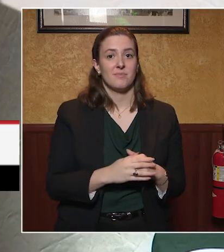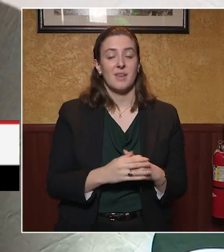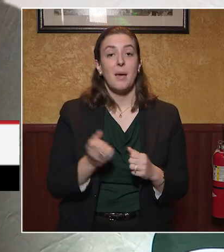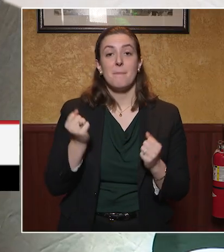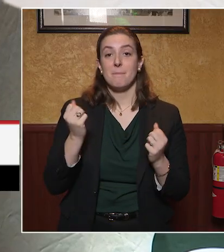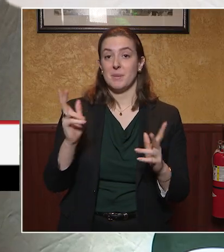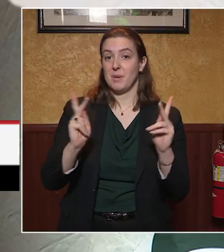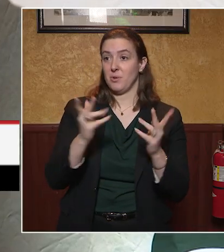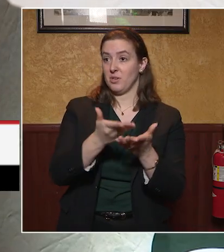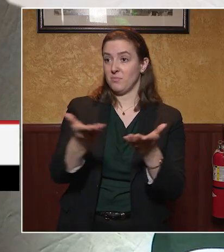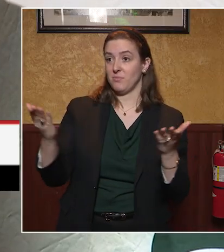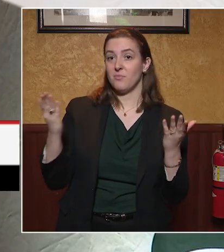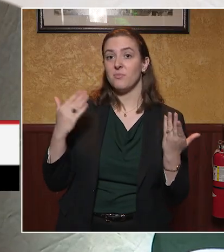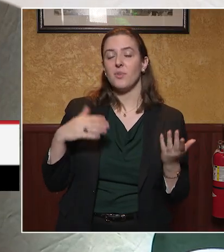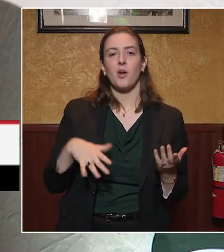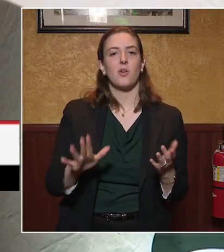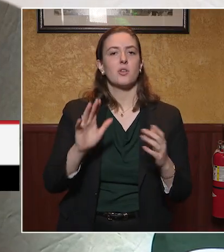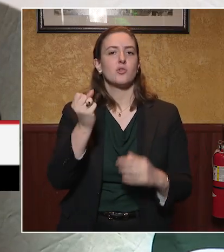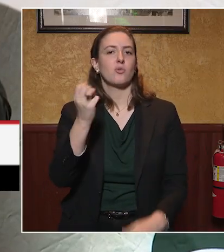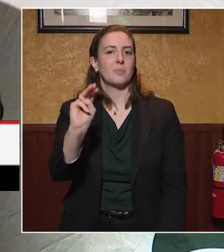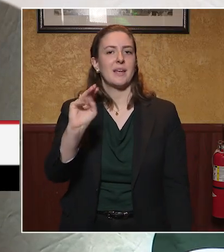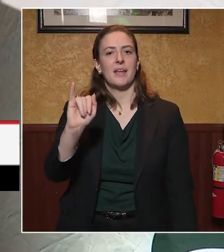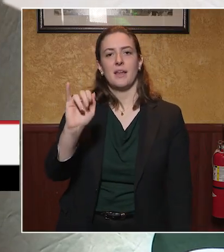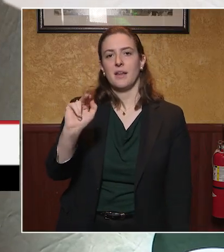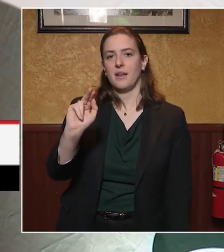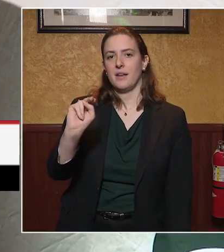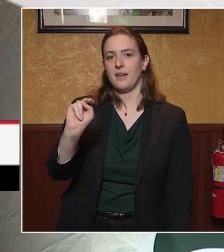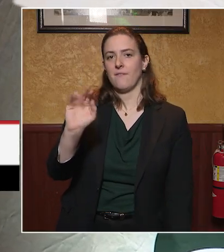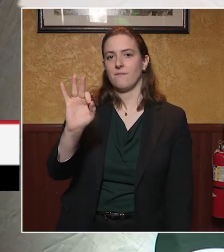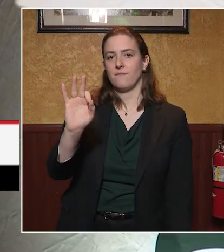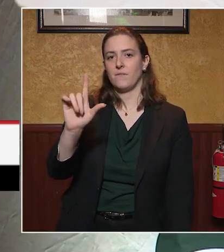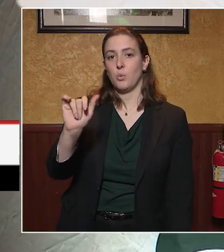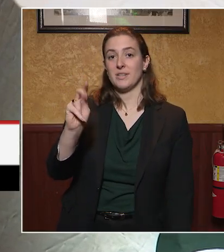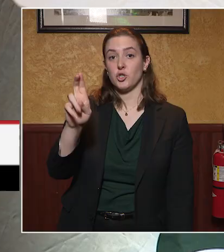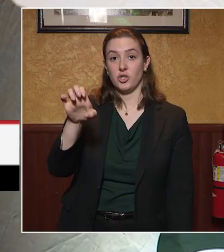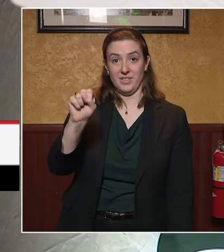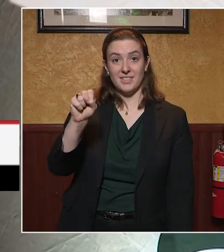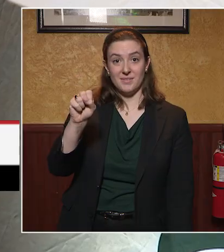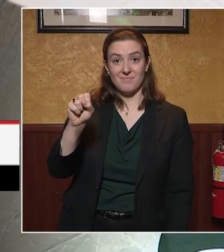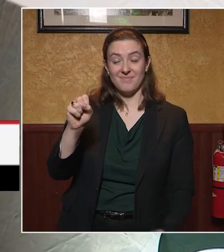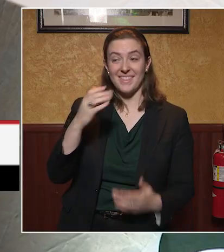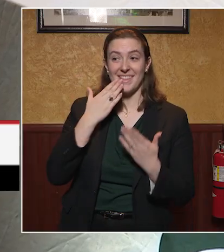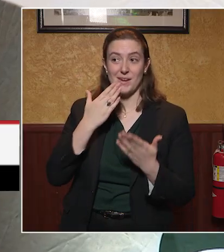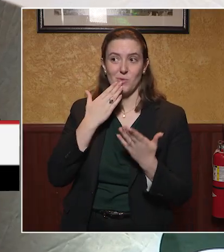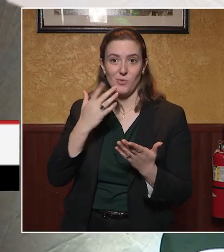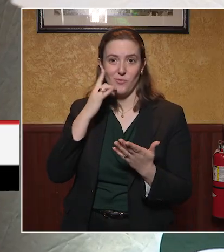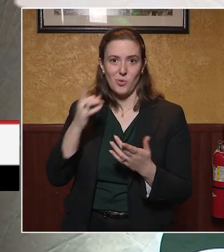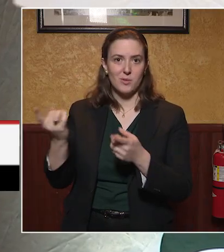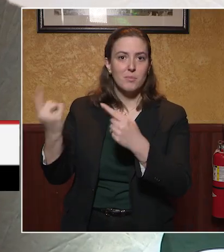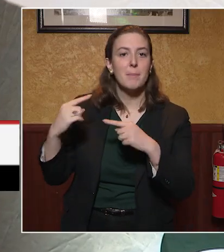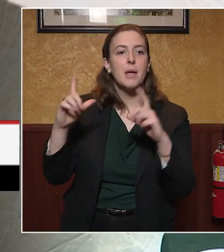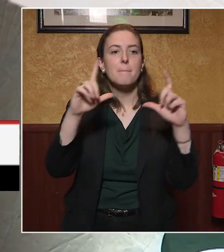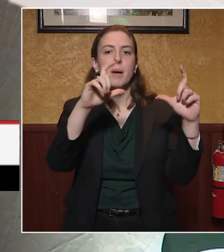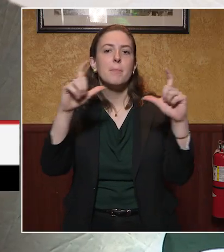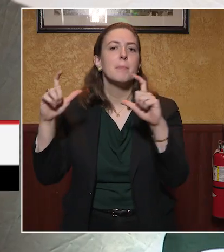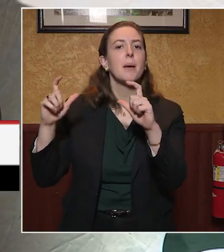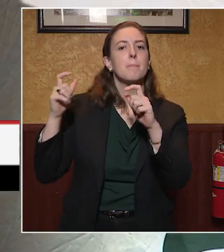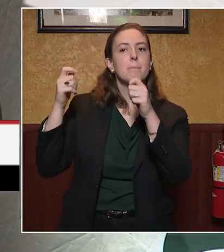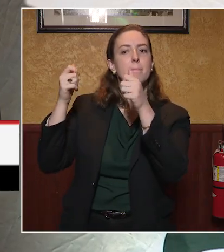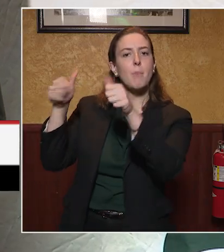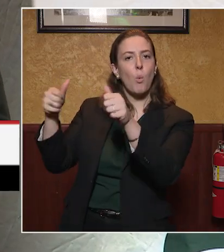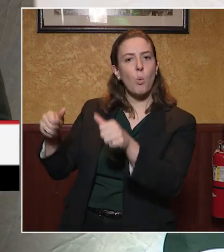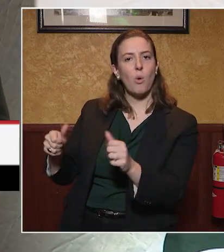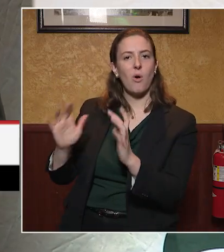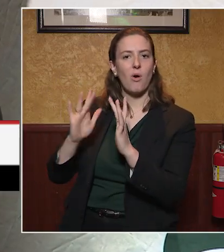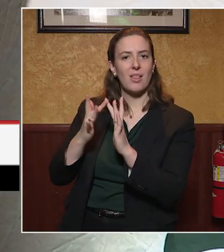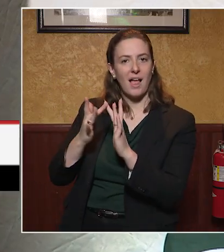sharing. So many people get their news and understand what's happening in the city because of your work. So thank you for sharing your experiences, because that really